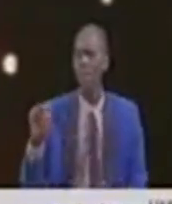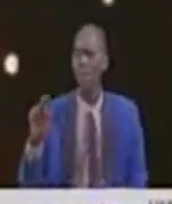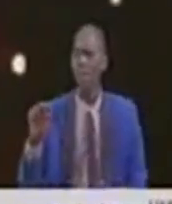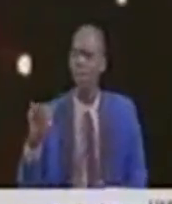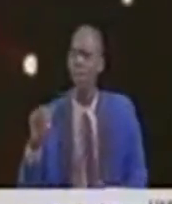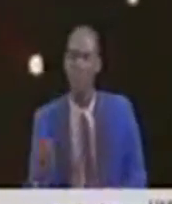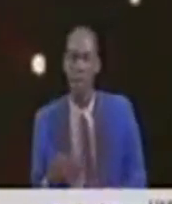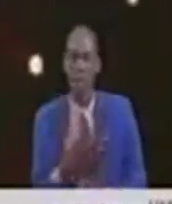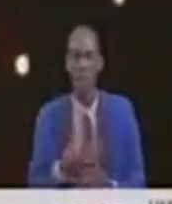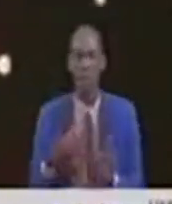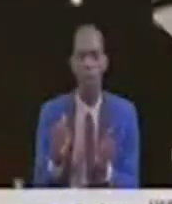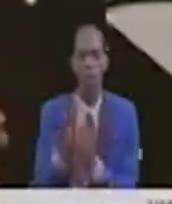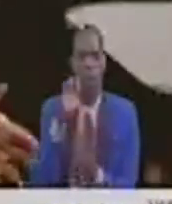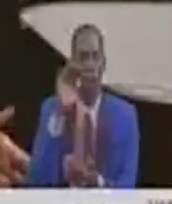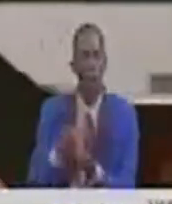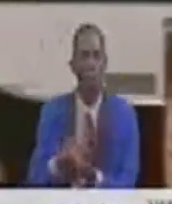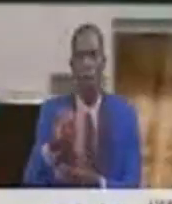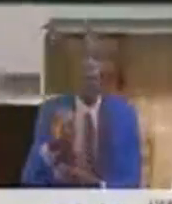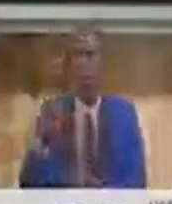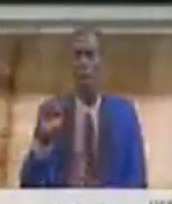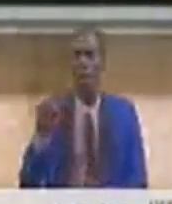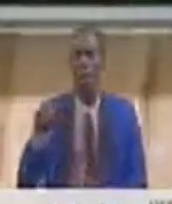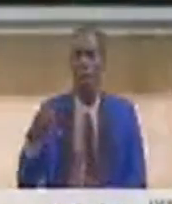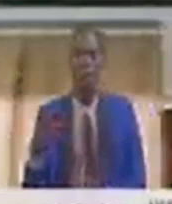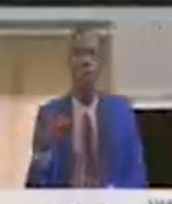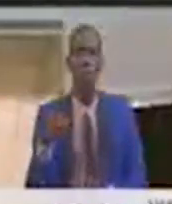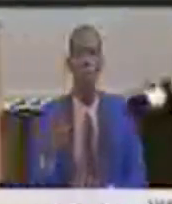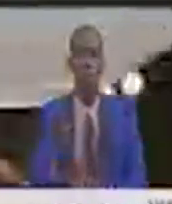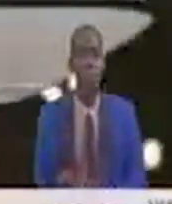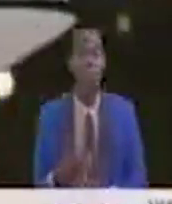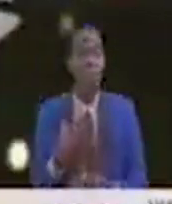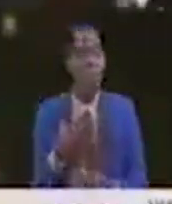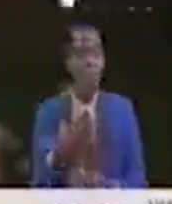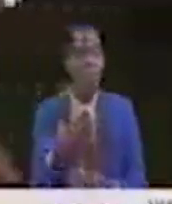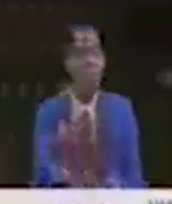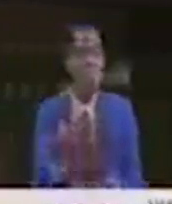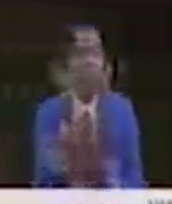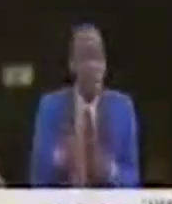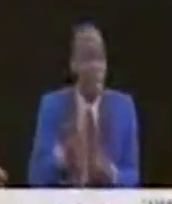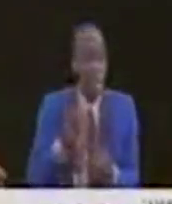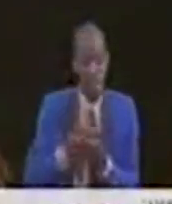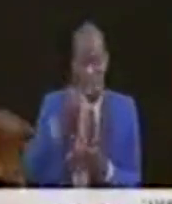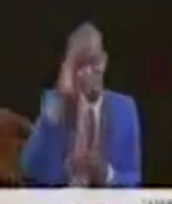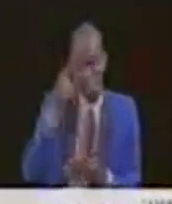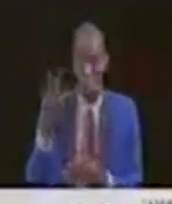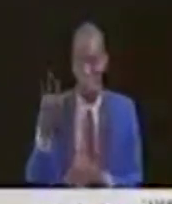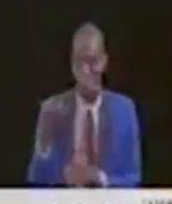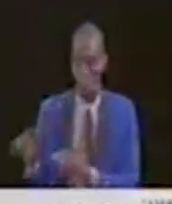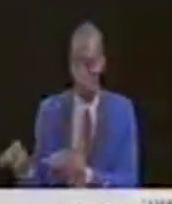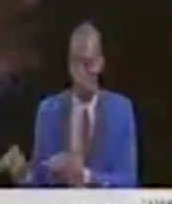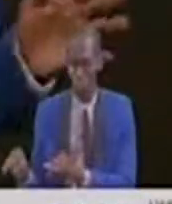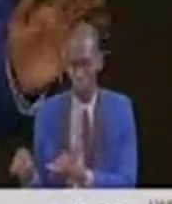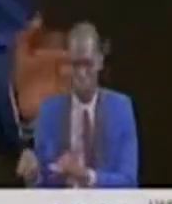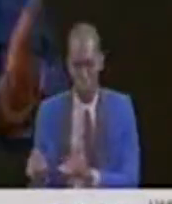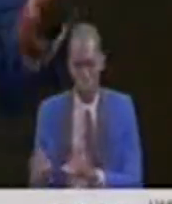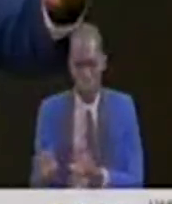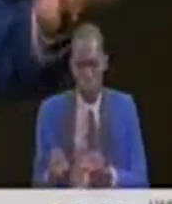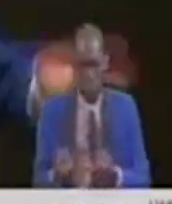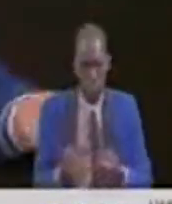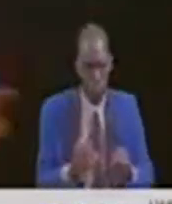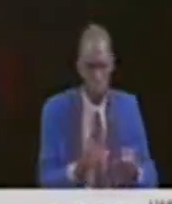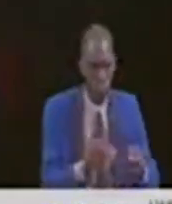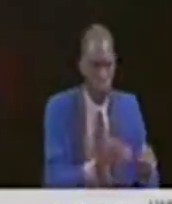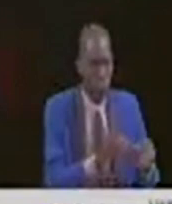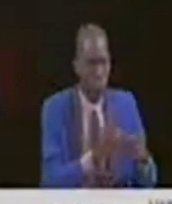That's the reason why all the time was going from his house. He was going to that sanctuary, to the temple or wherever,